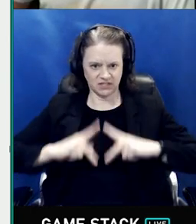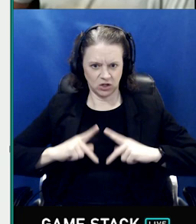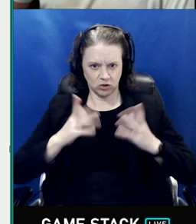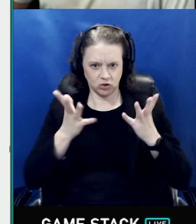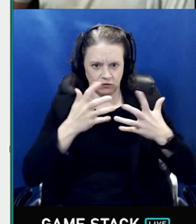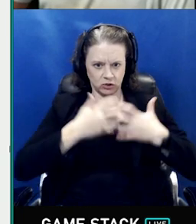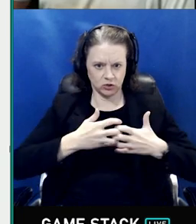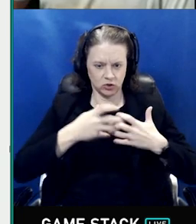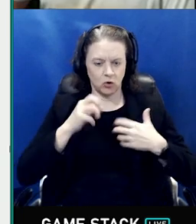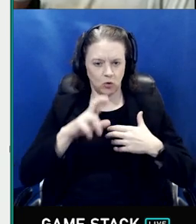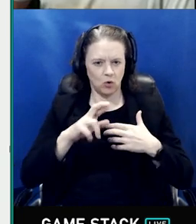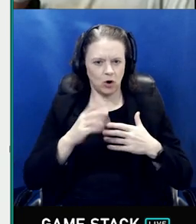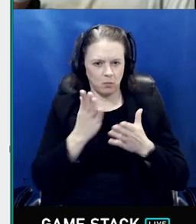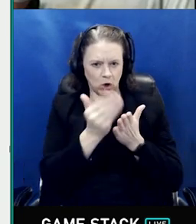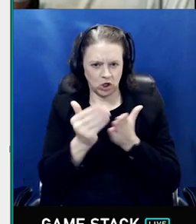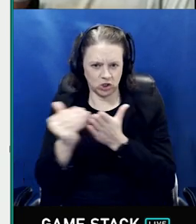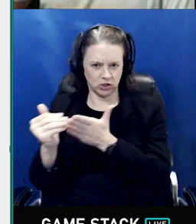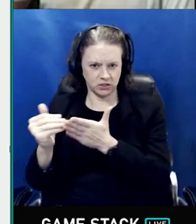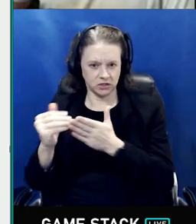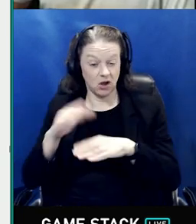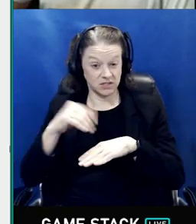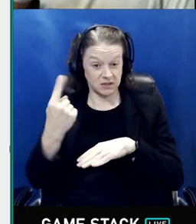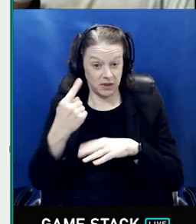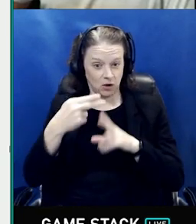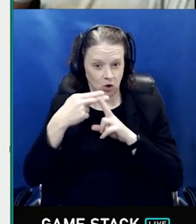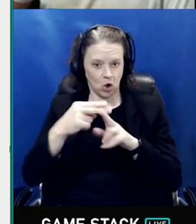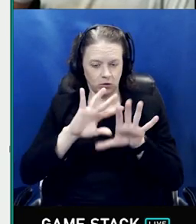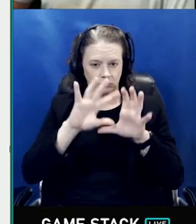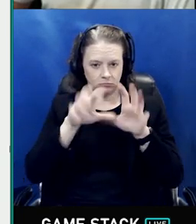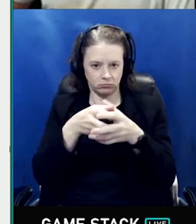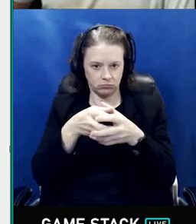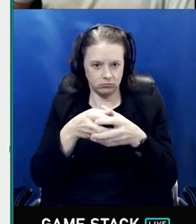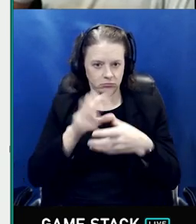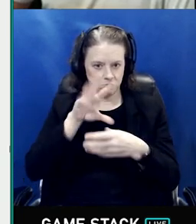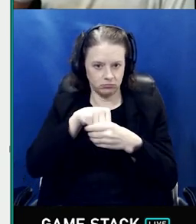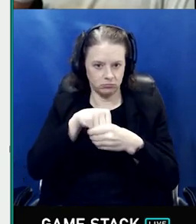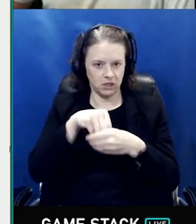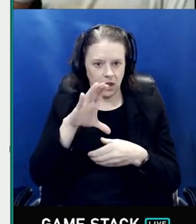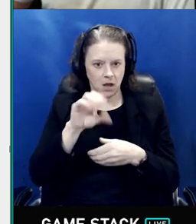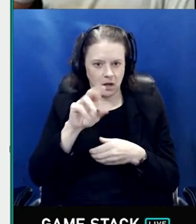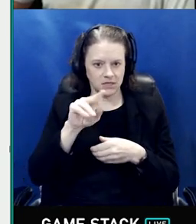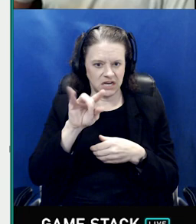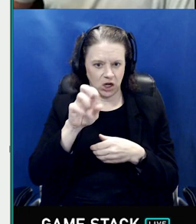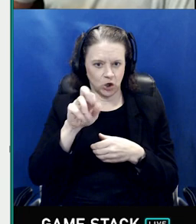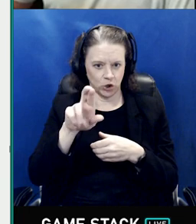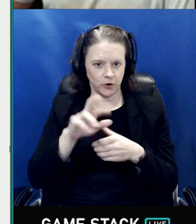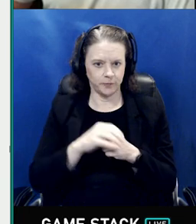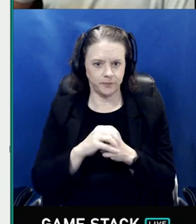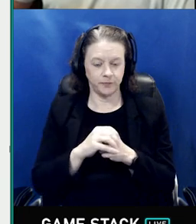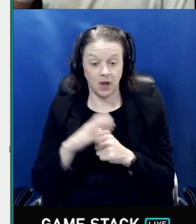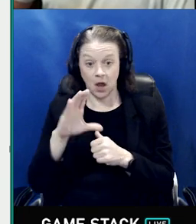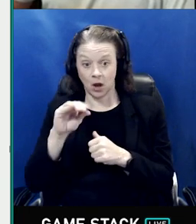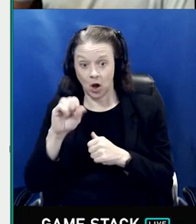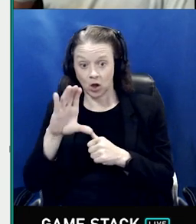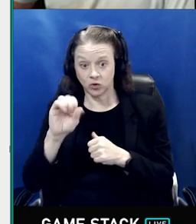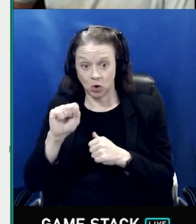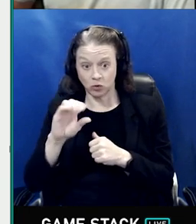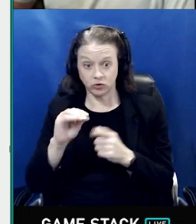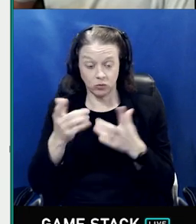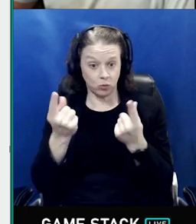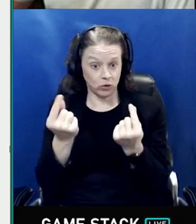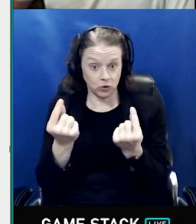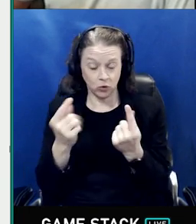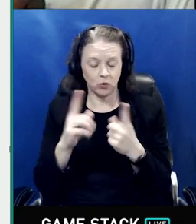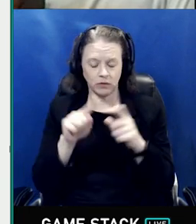a container. Now, in Cosmos, we abstract all this away. But under the hood, your data is moving in and out of Cosmos across